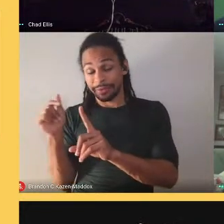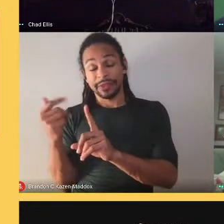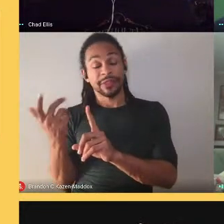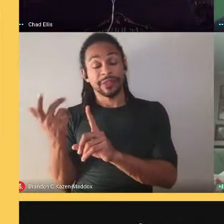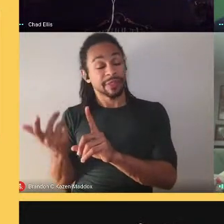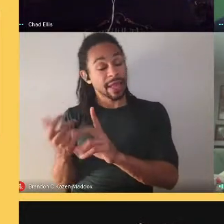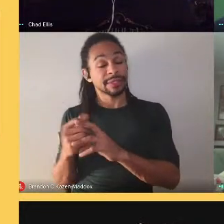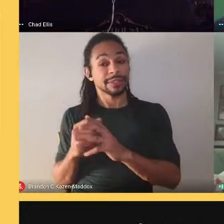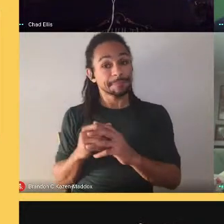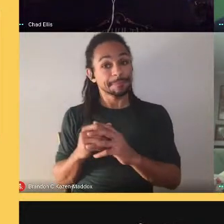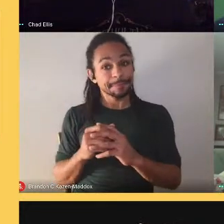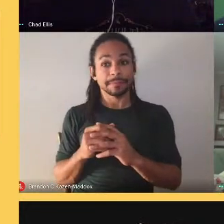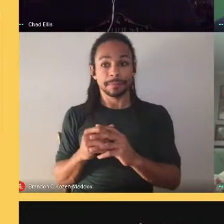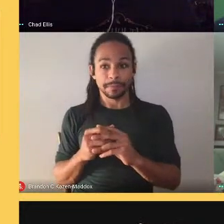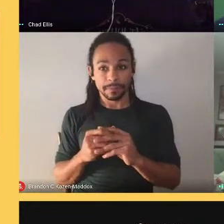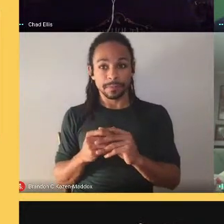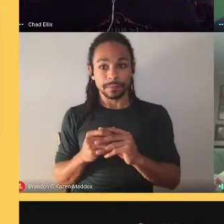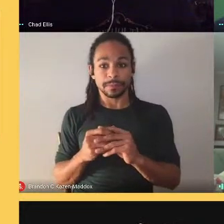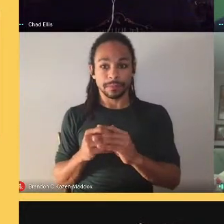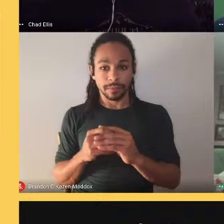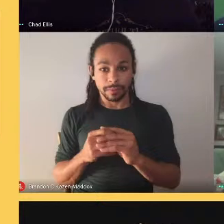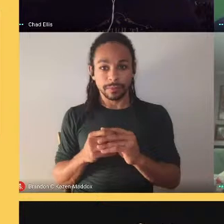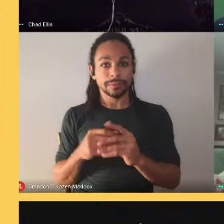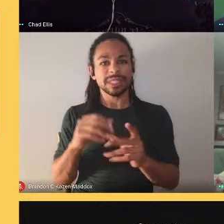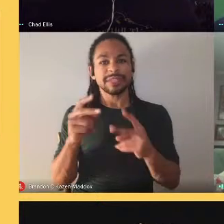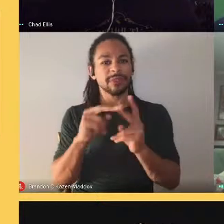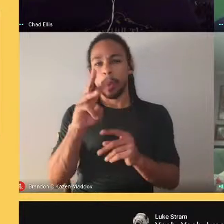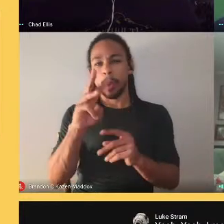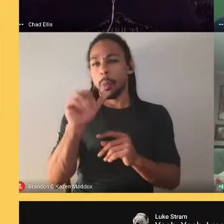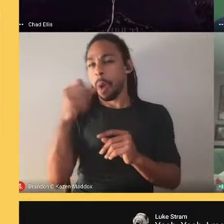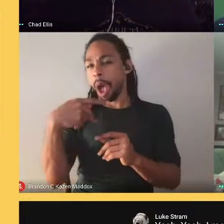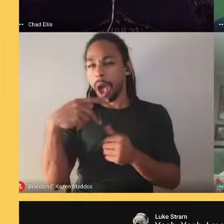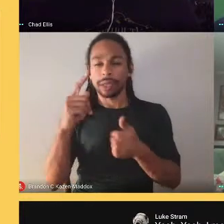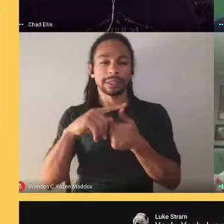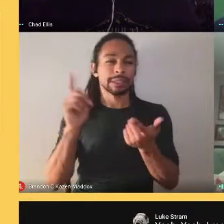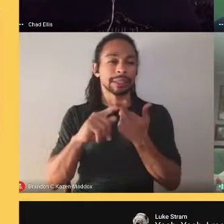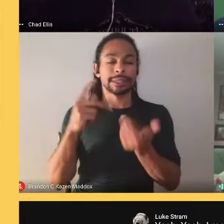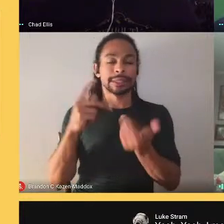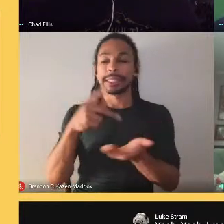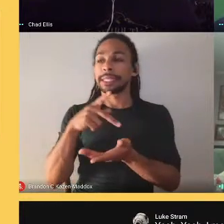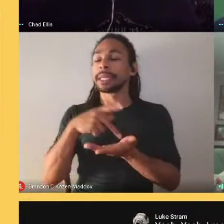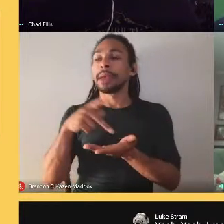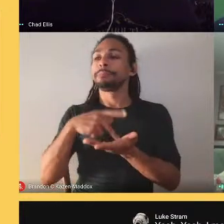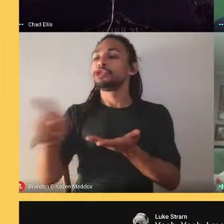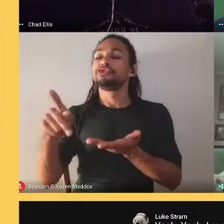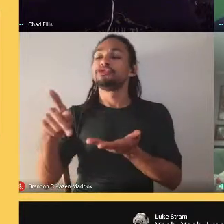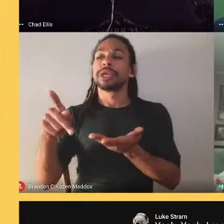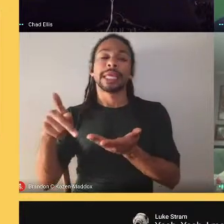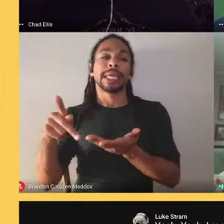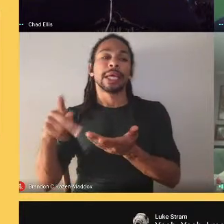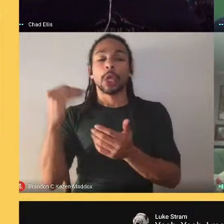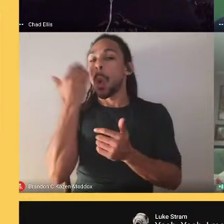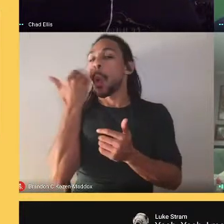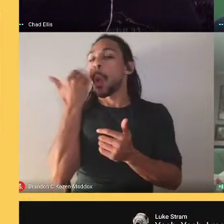know, waspy purity horror is kind of a core to